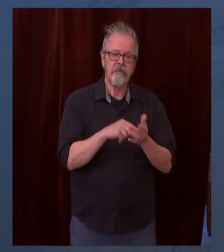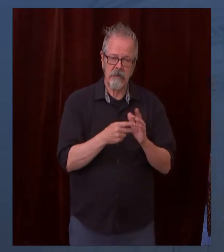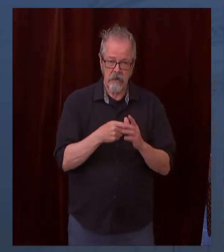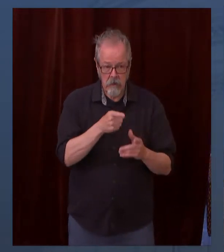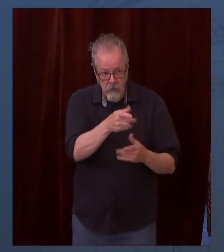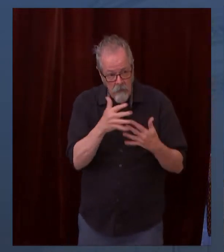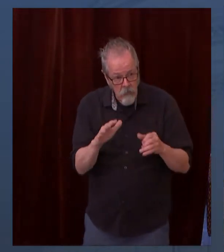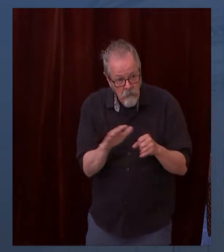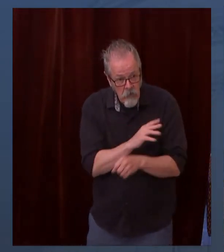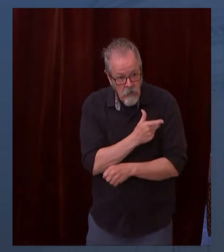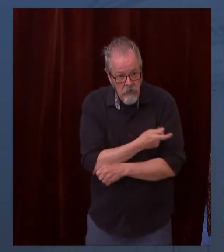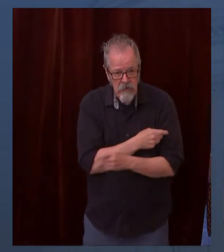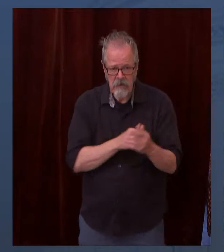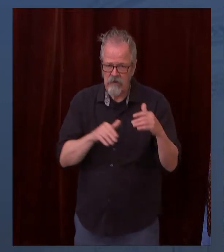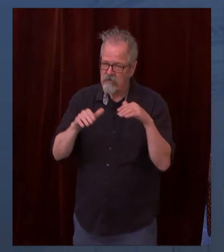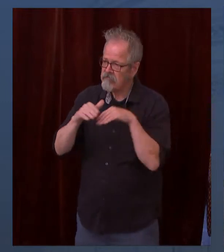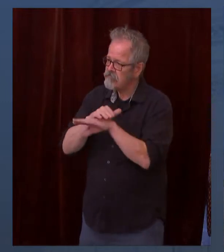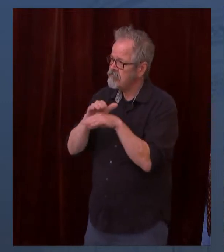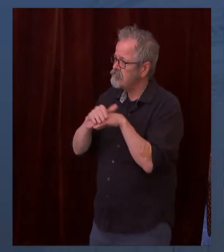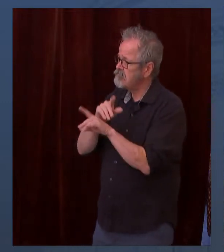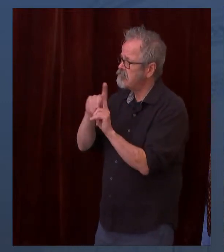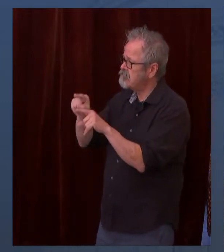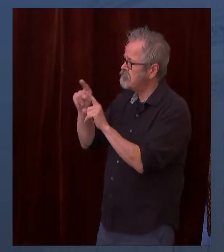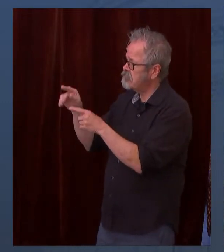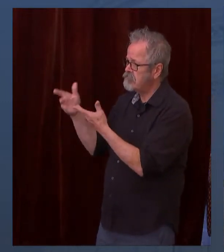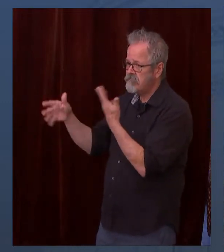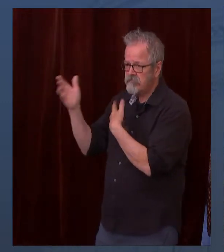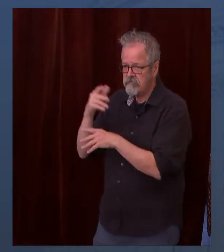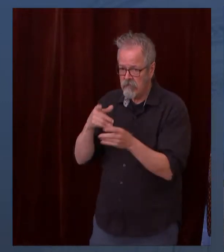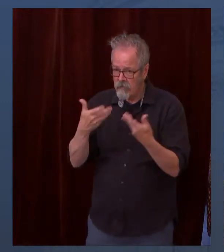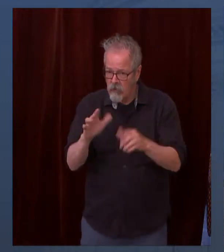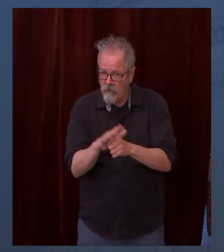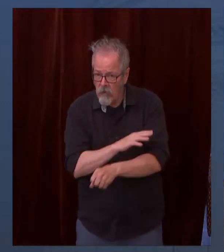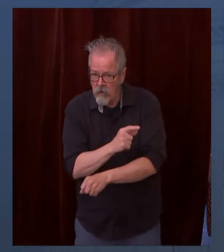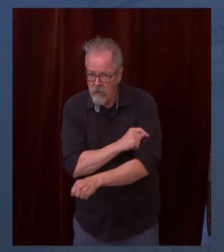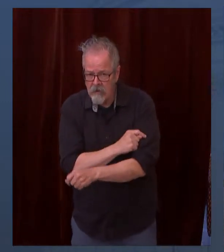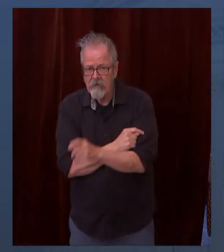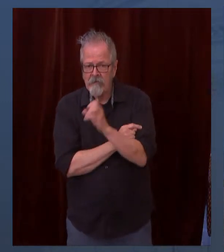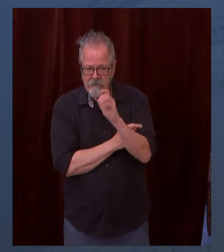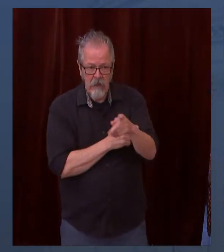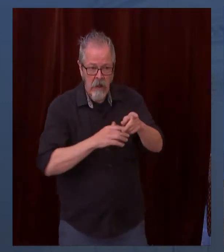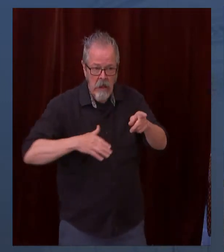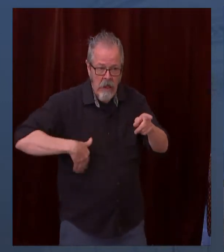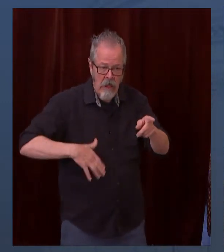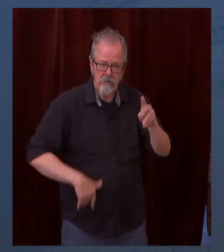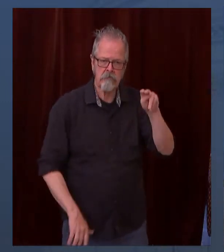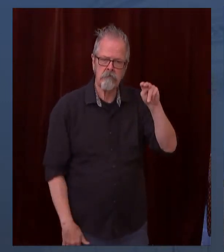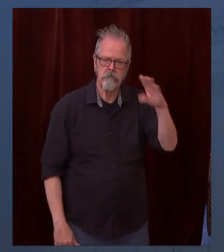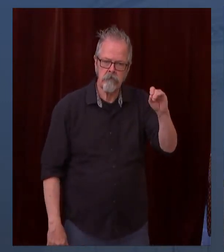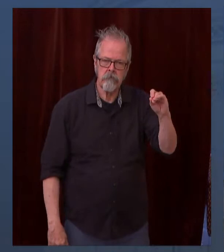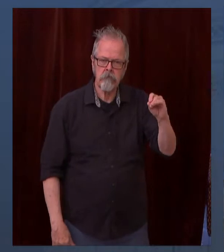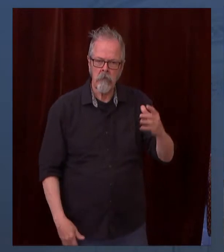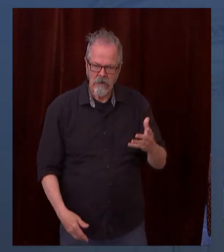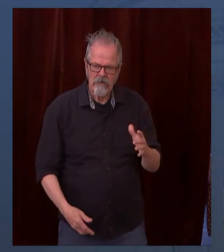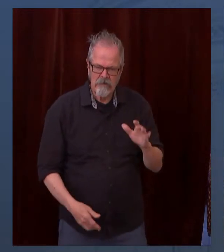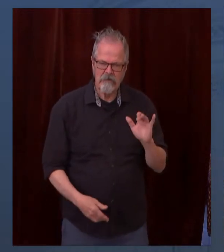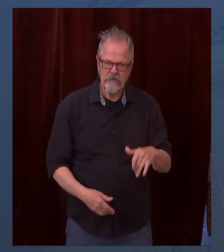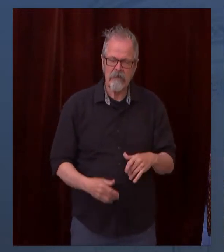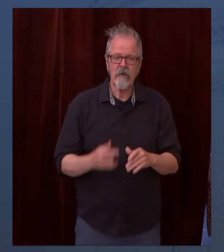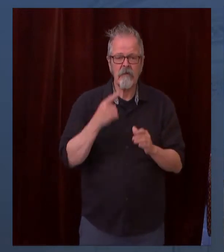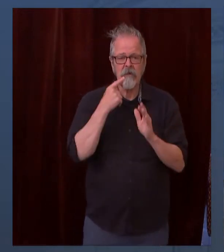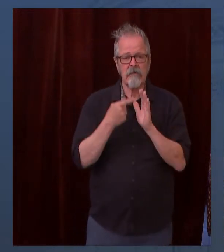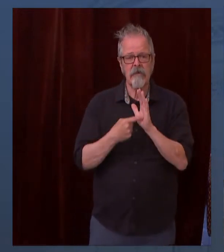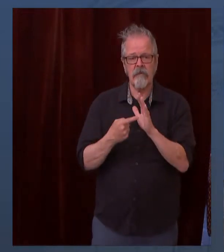now going to have new guidelines for cruise ships. And on the Columbia River and out of the Port of Seattle, these